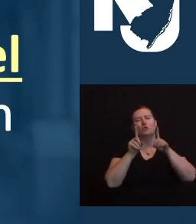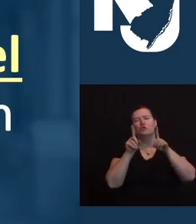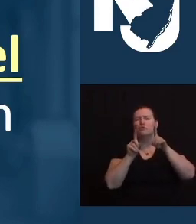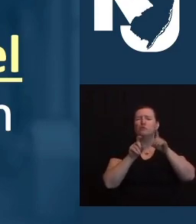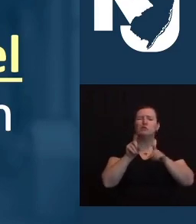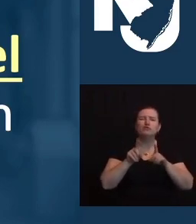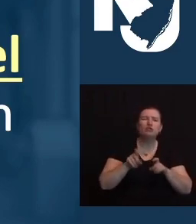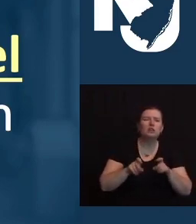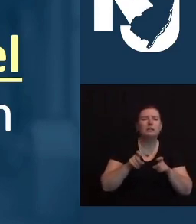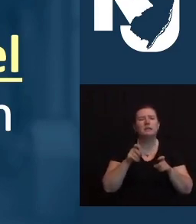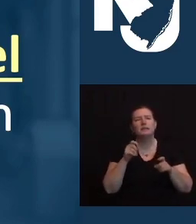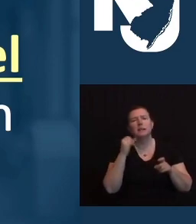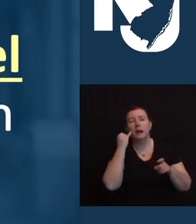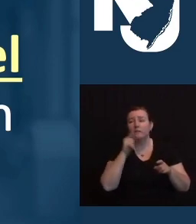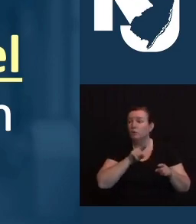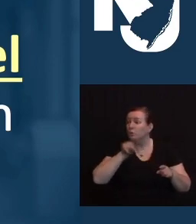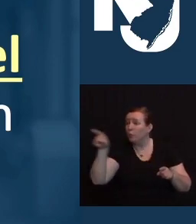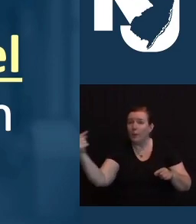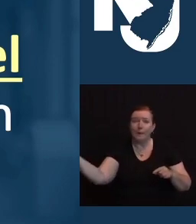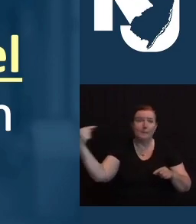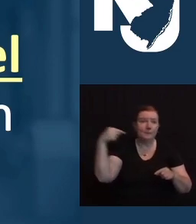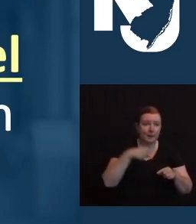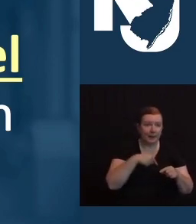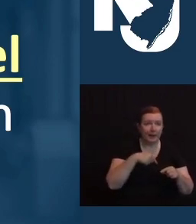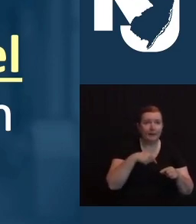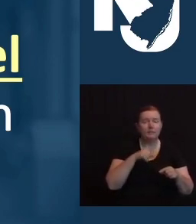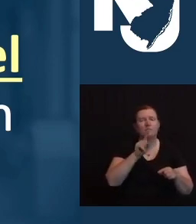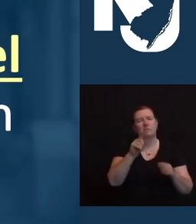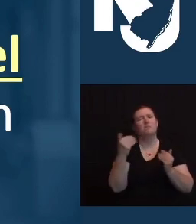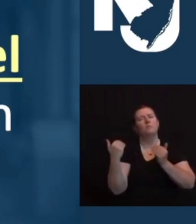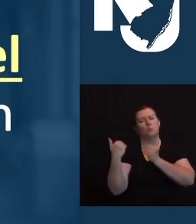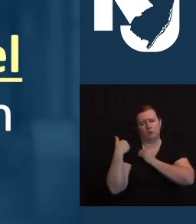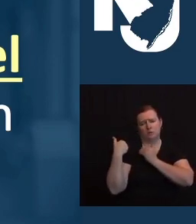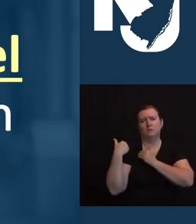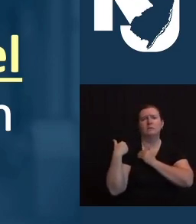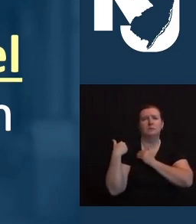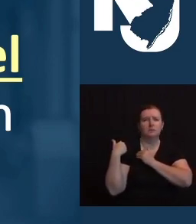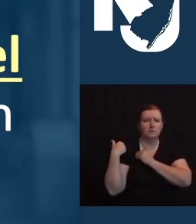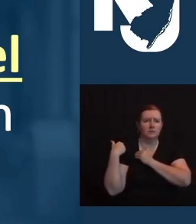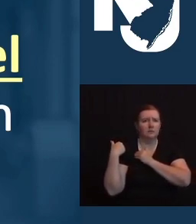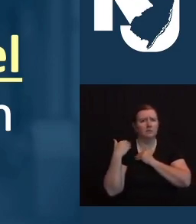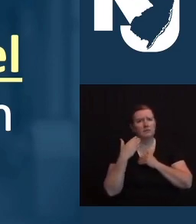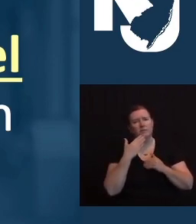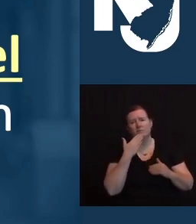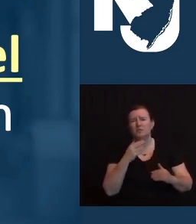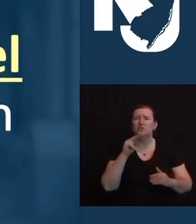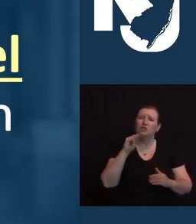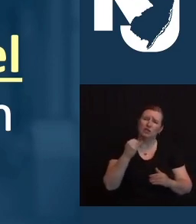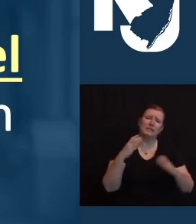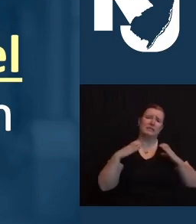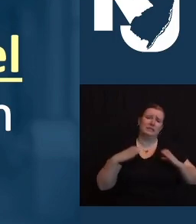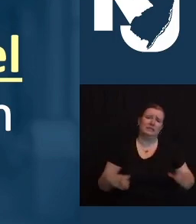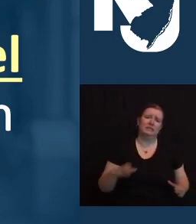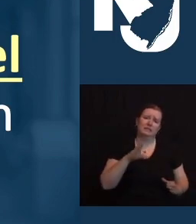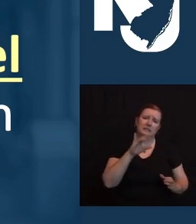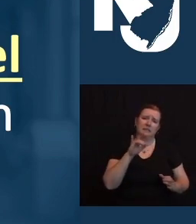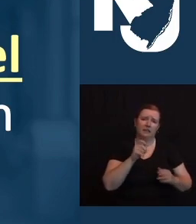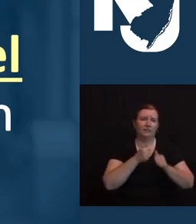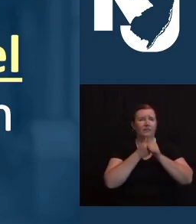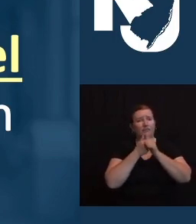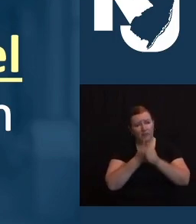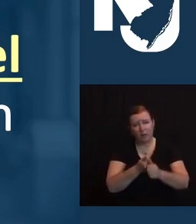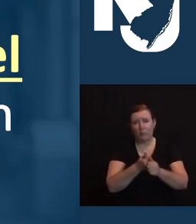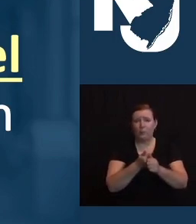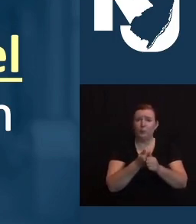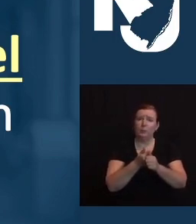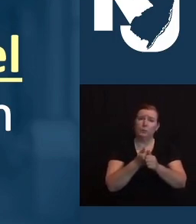impacted states to practice self-responsibility and good citizenship by complying with our travel advisories. When you're coming to